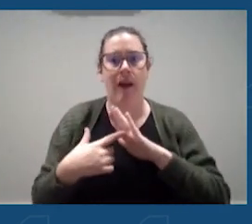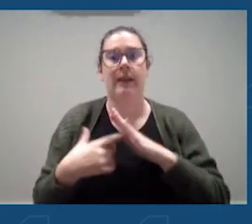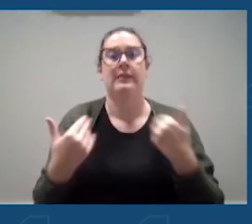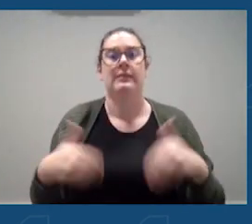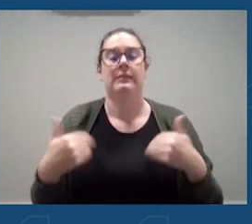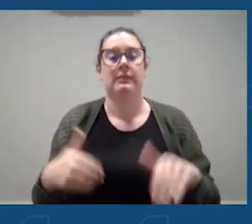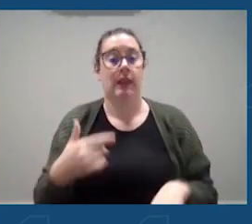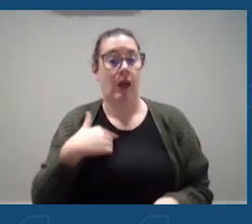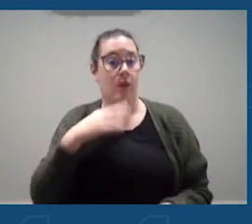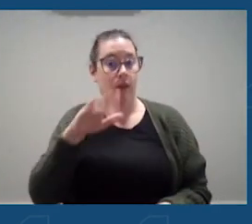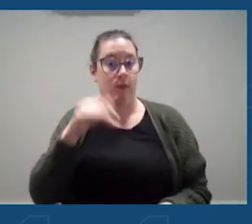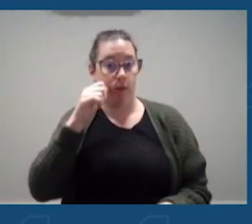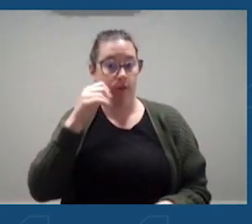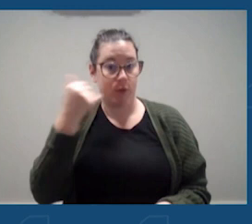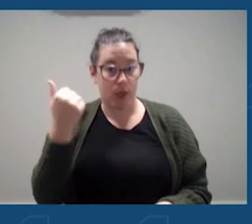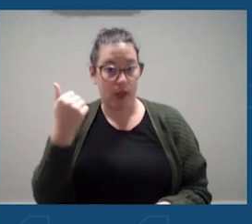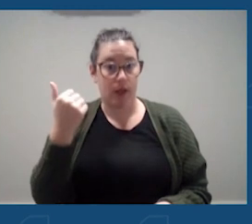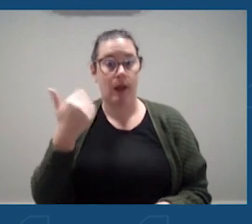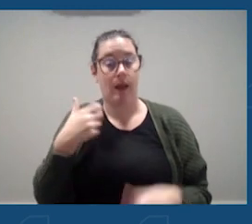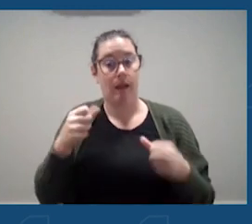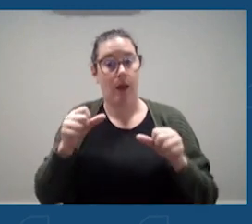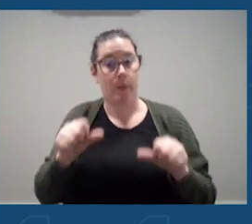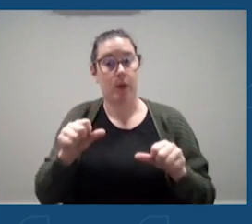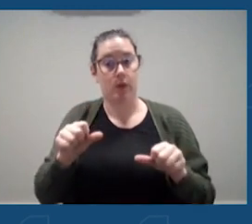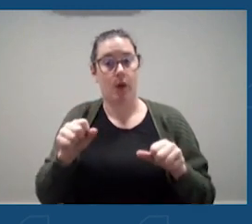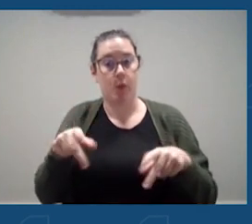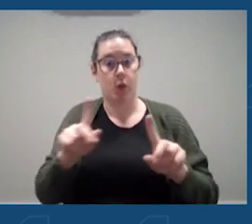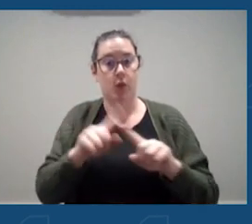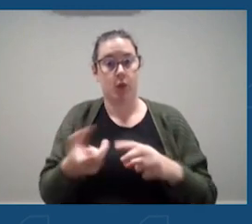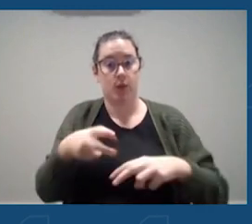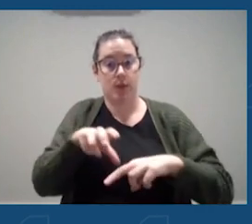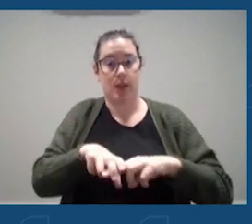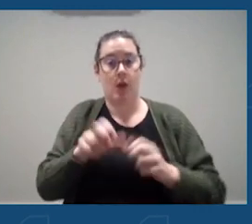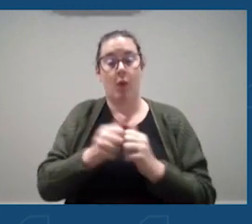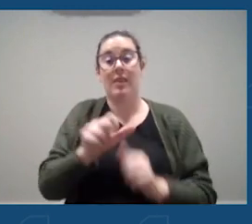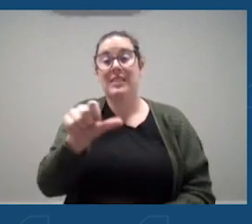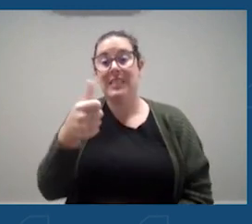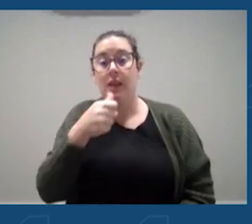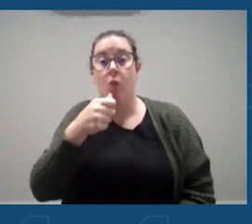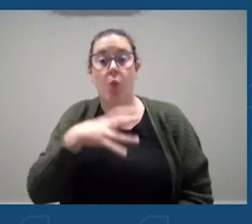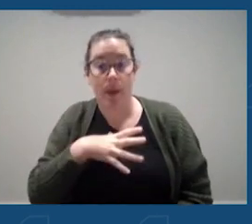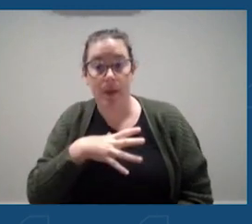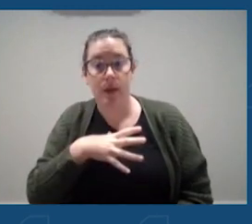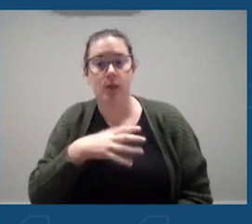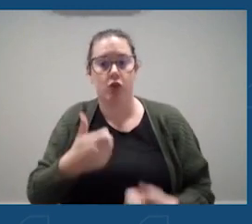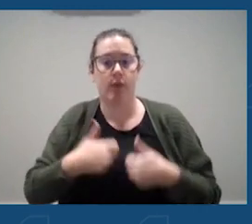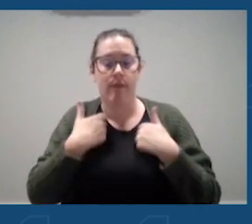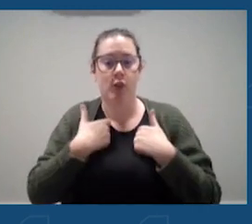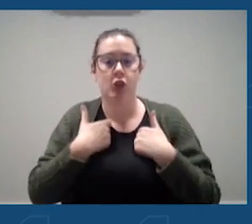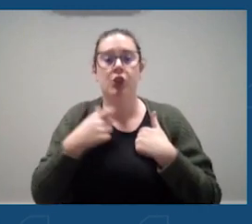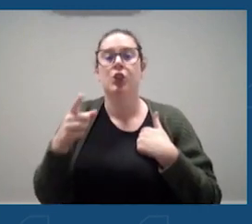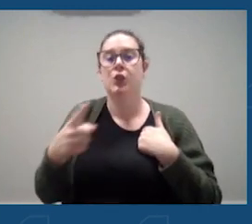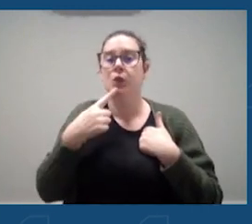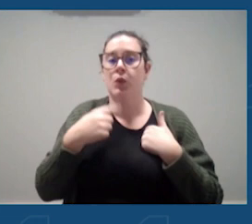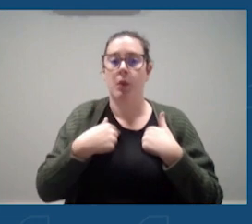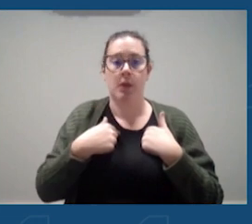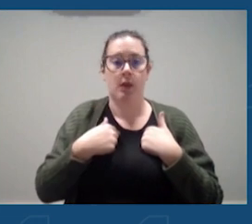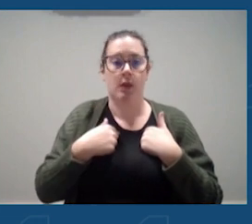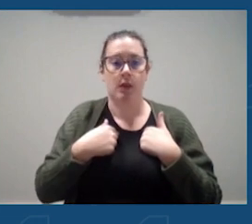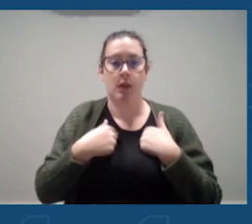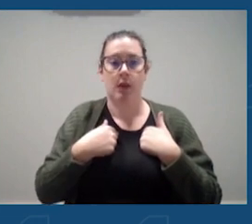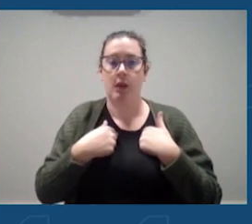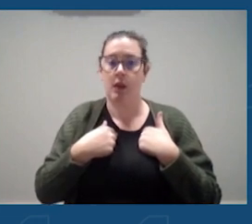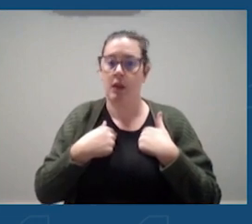when I had a chance to sit down with 10 women Holocaust survivors. And one of them said to me, unsolicited, she says,